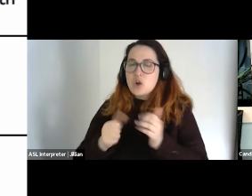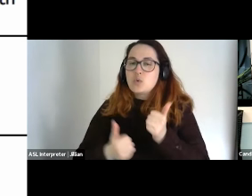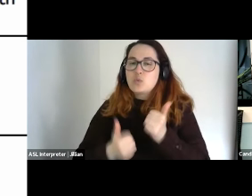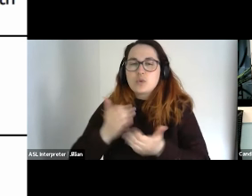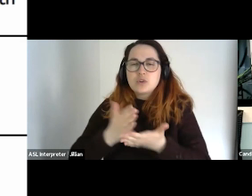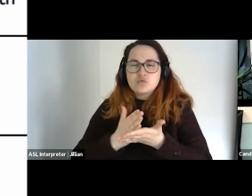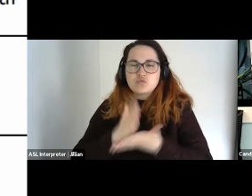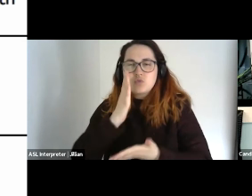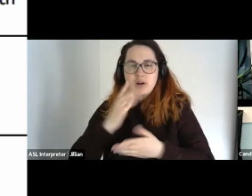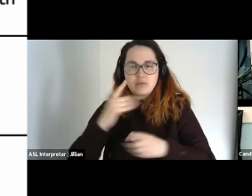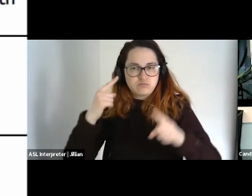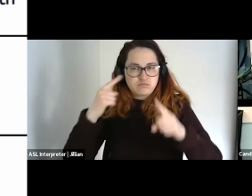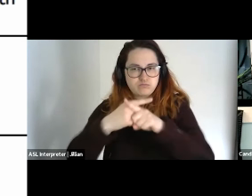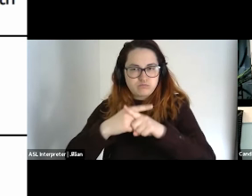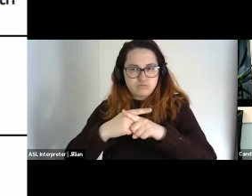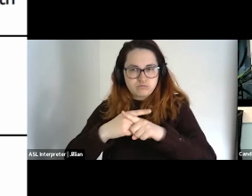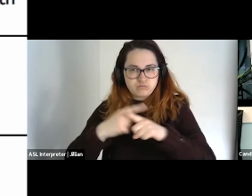can start to make some changes.